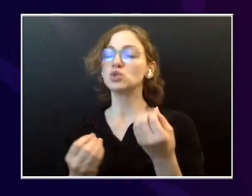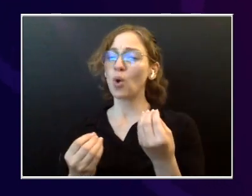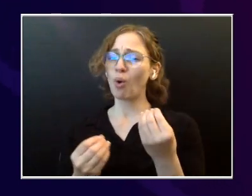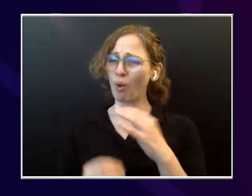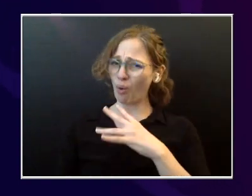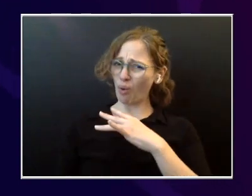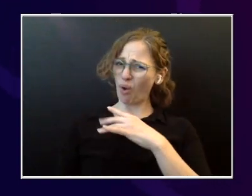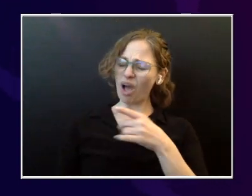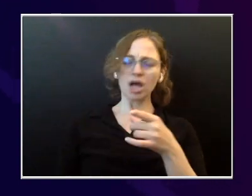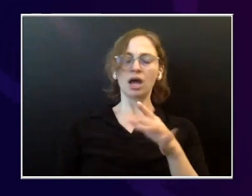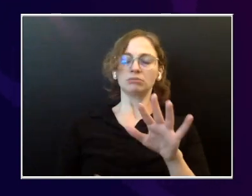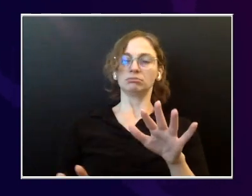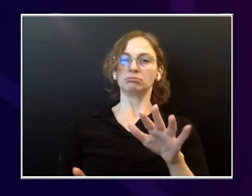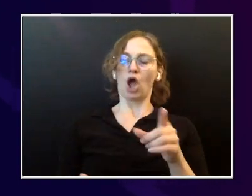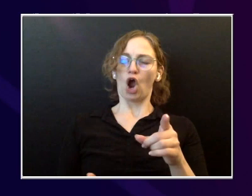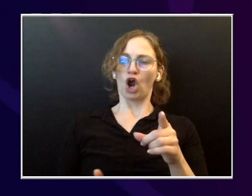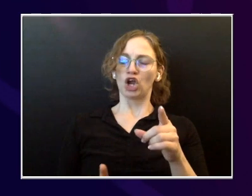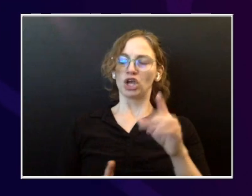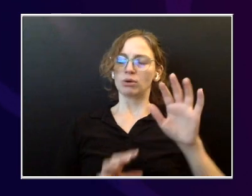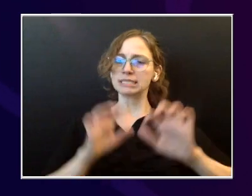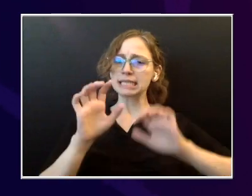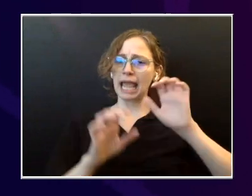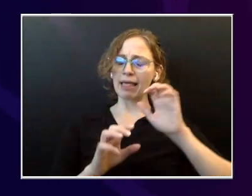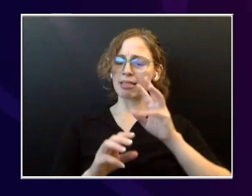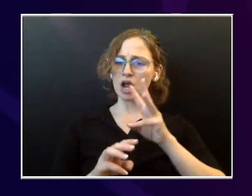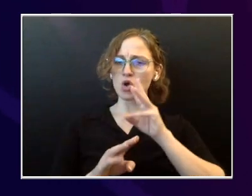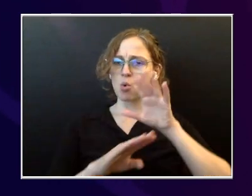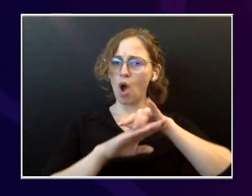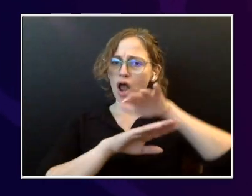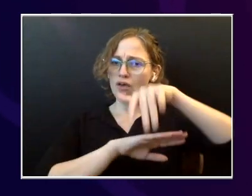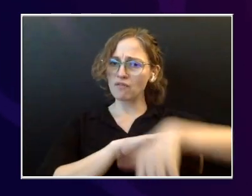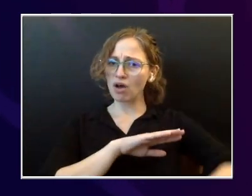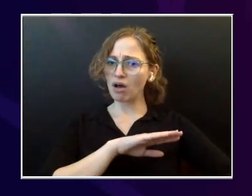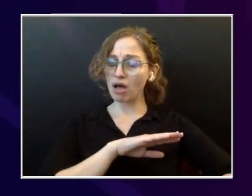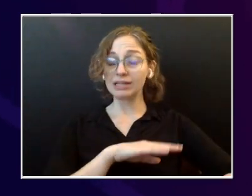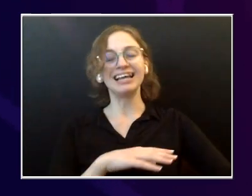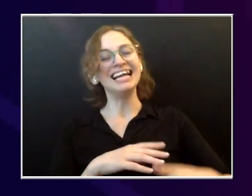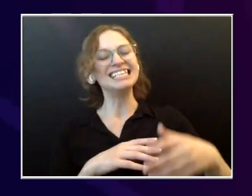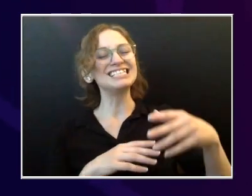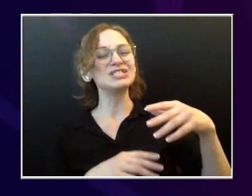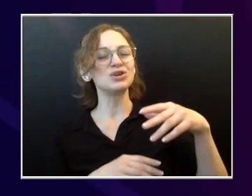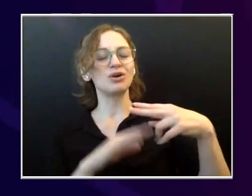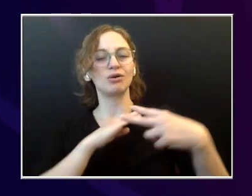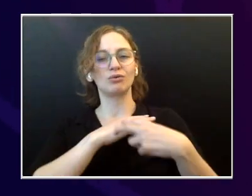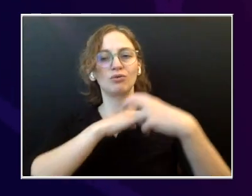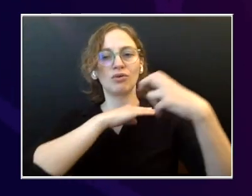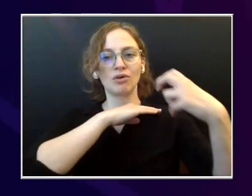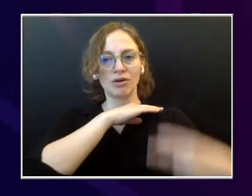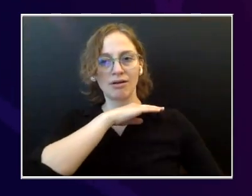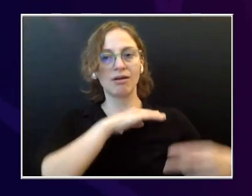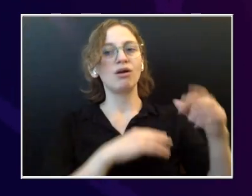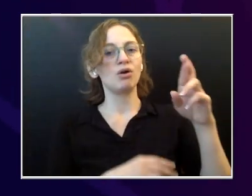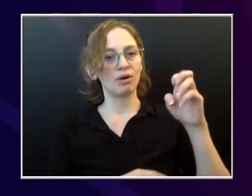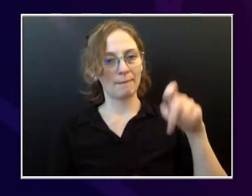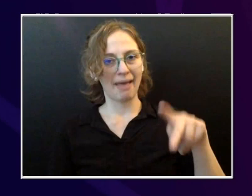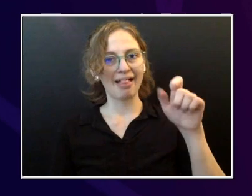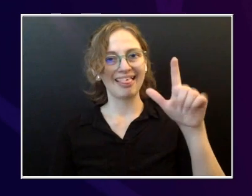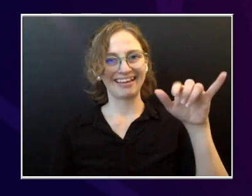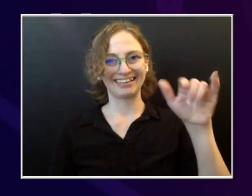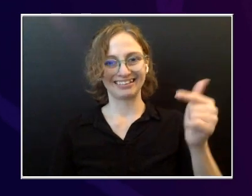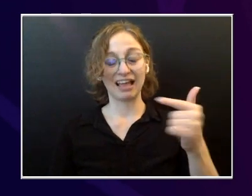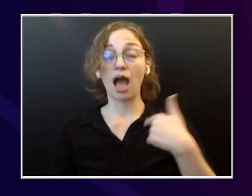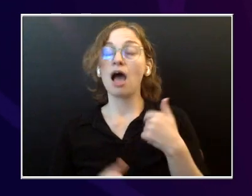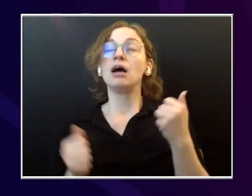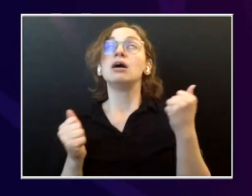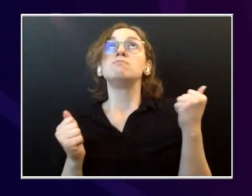are you scaling a waterfall? That is. It's rappelling down a waterfall, and I'm deathly afraid of heights, and so I have made a thing for myself that every time we